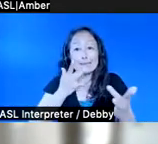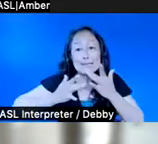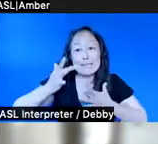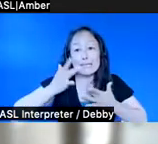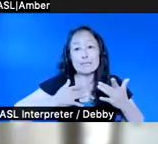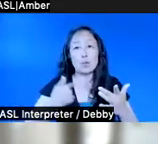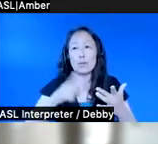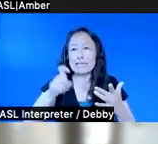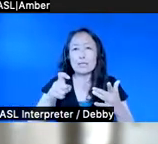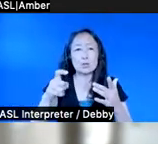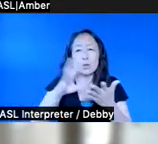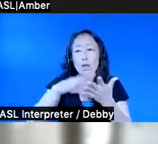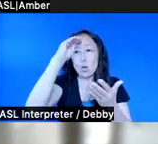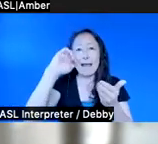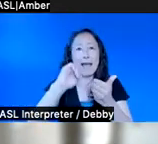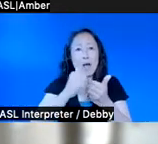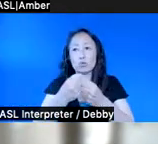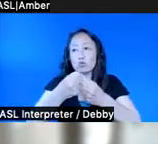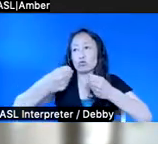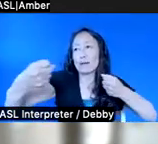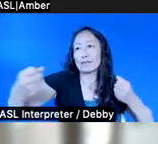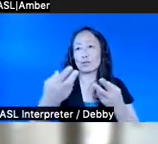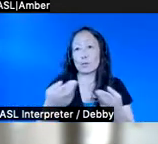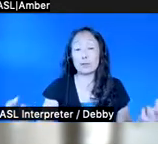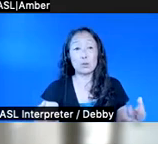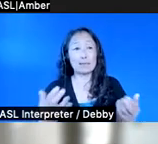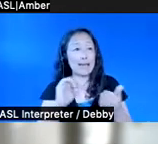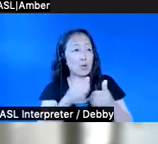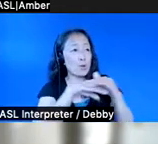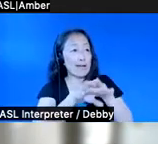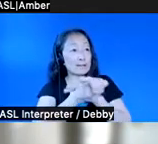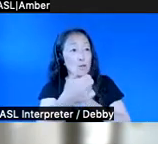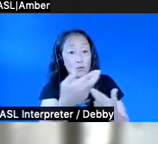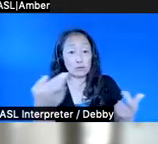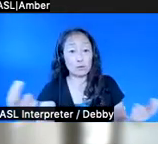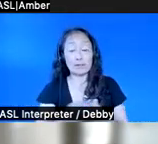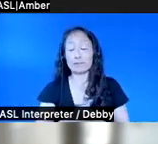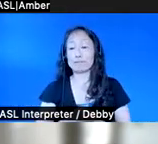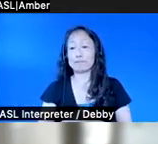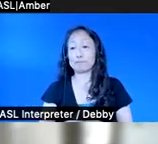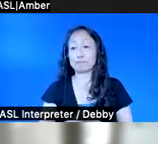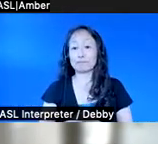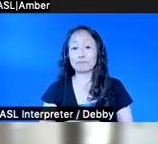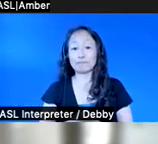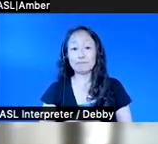how to stretch them and to access other resources. What other resources do we have?